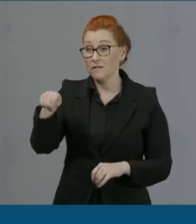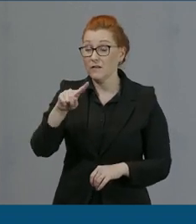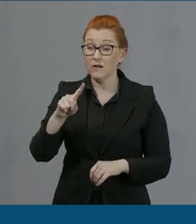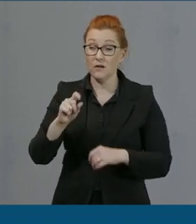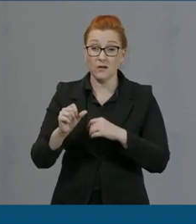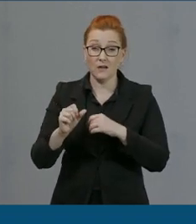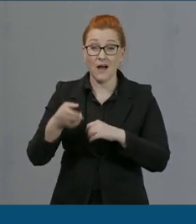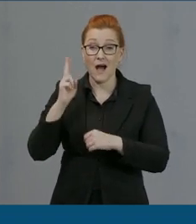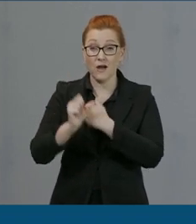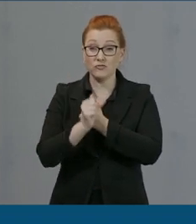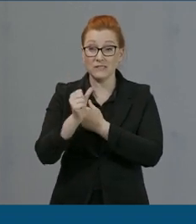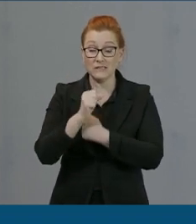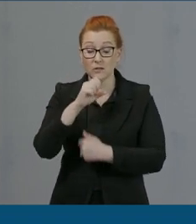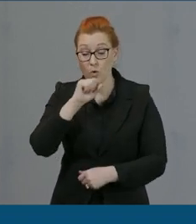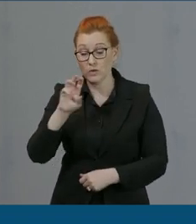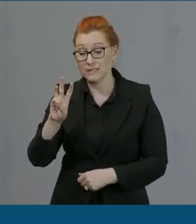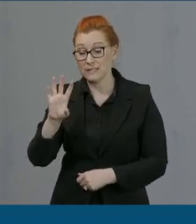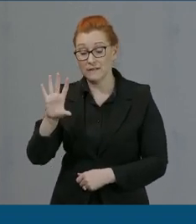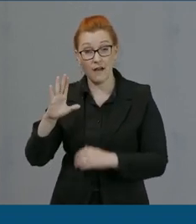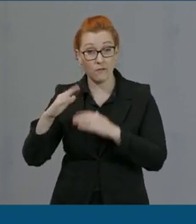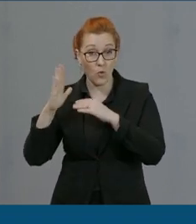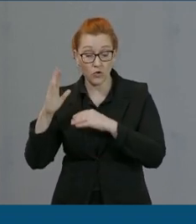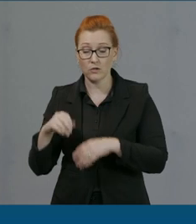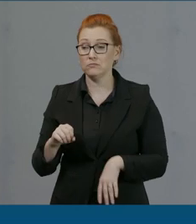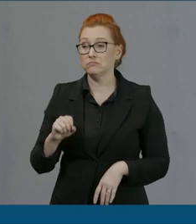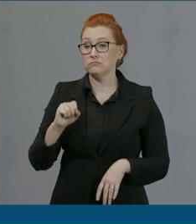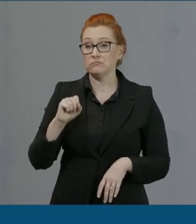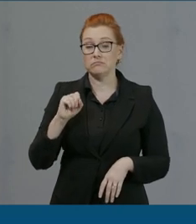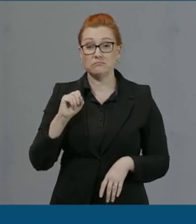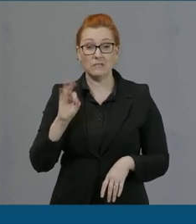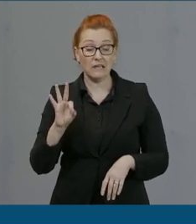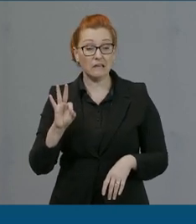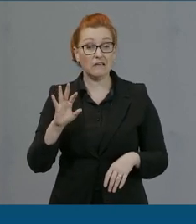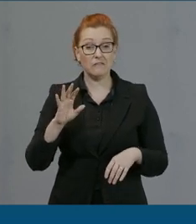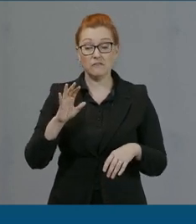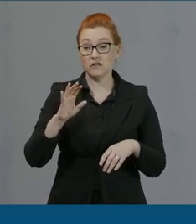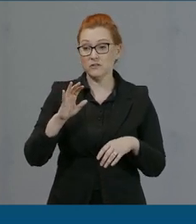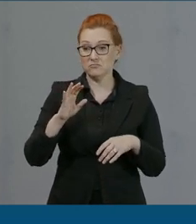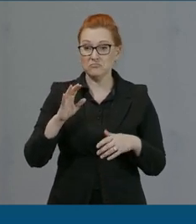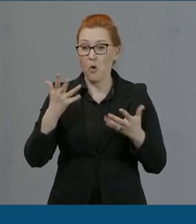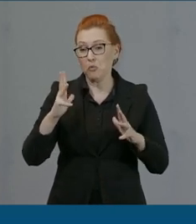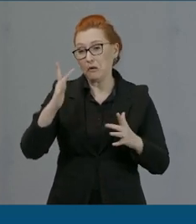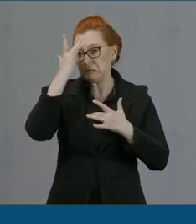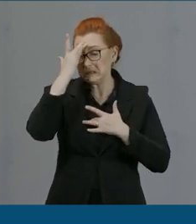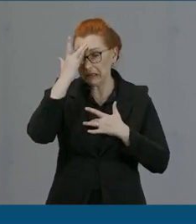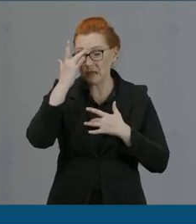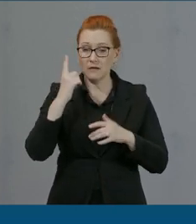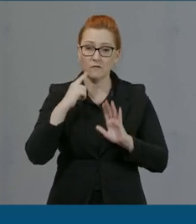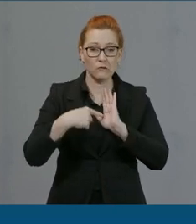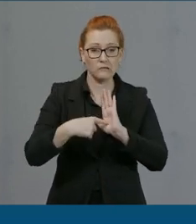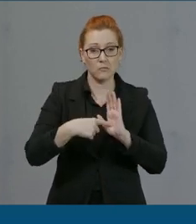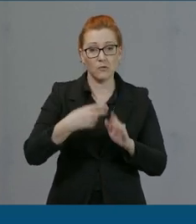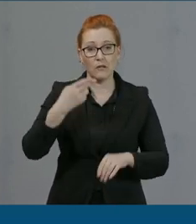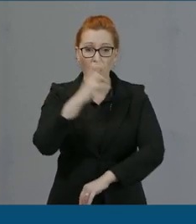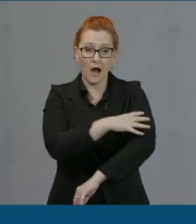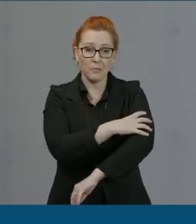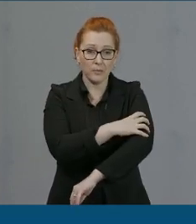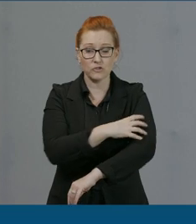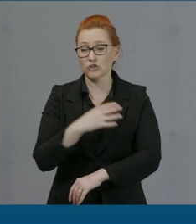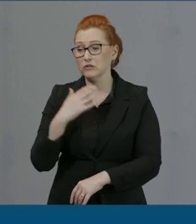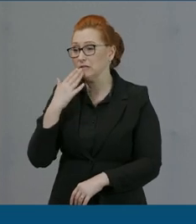old or older, if you have an underlying health condition, including high blood pressure, lung disease,